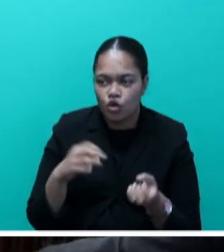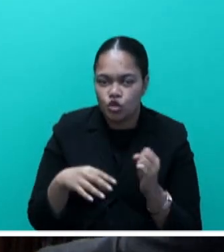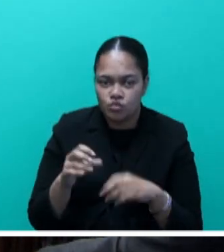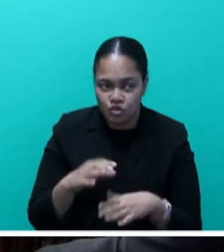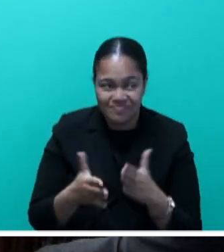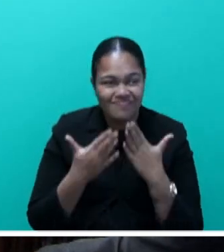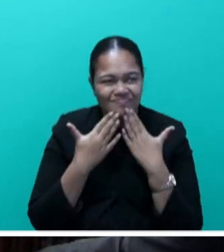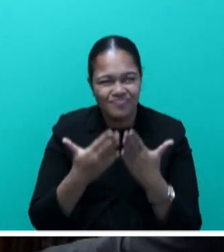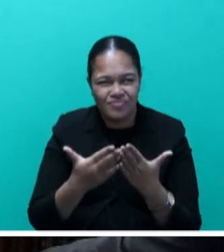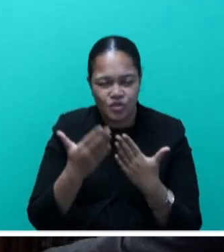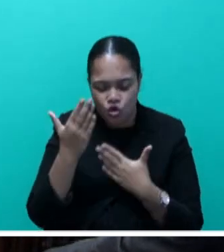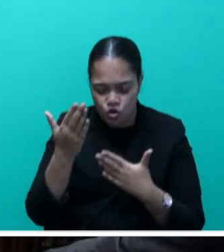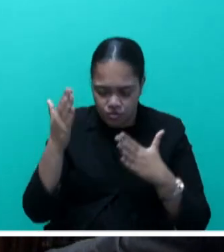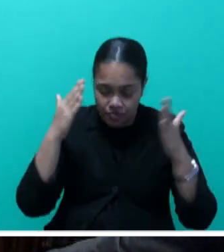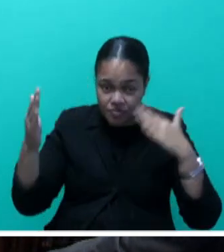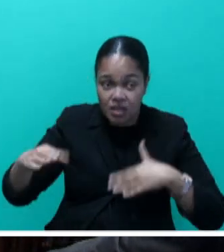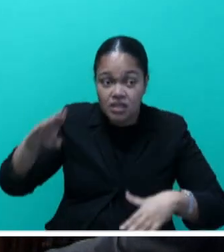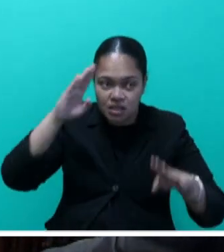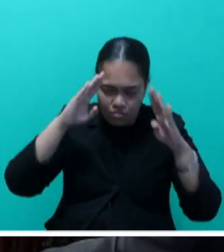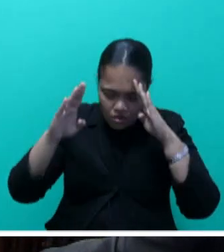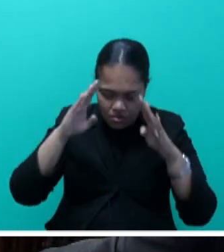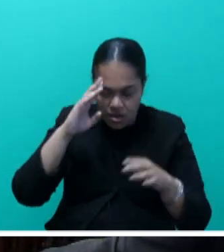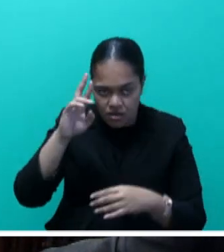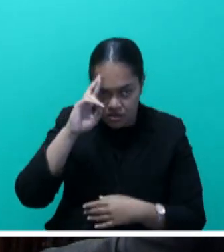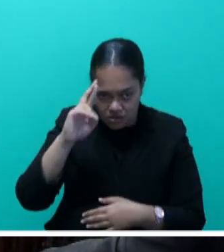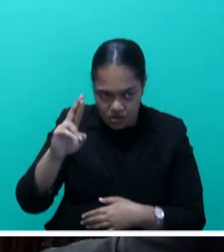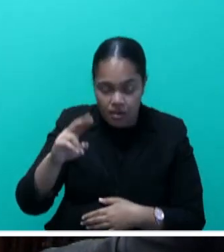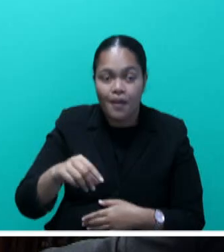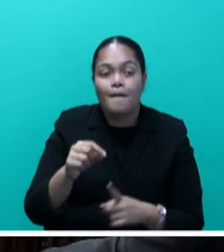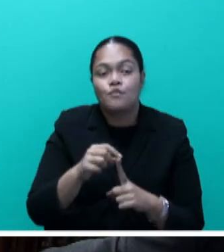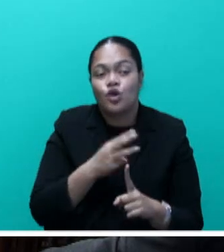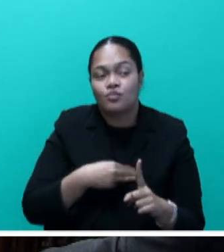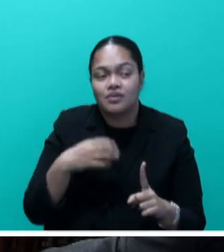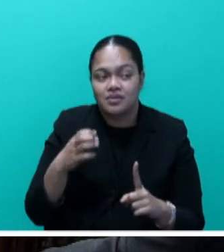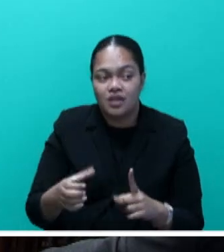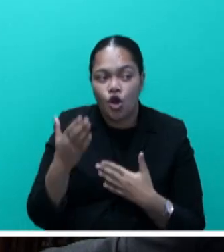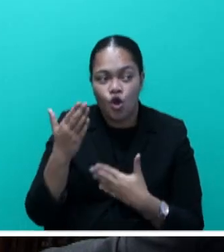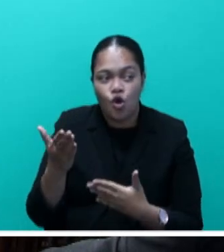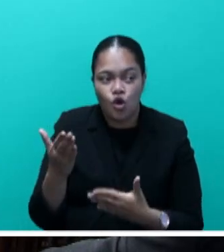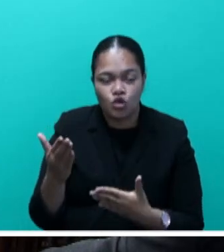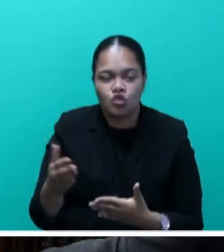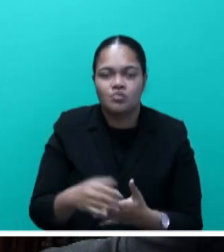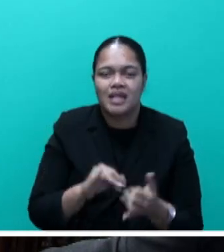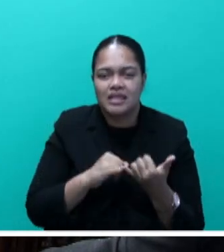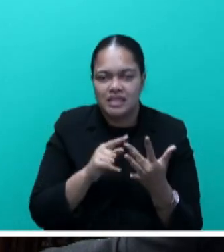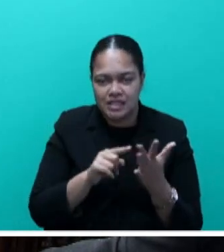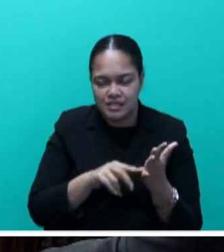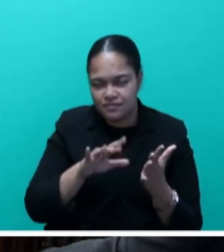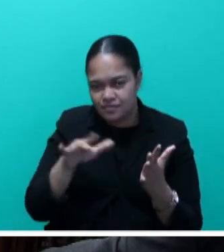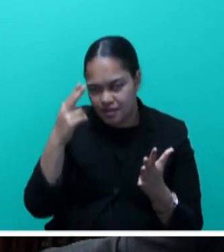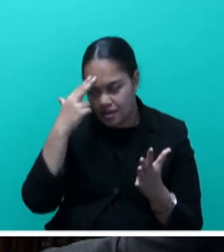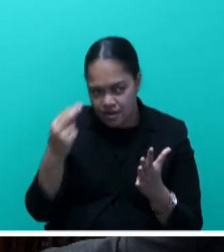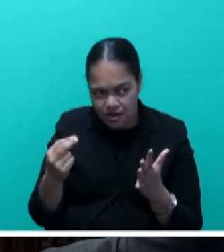Thank you, Honourable Speaker Nisambule Nakasakasa. The Prime Minister, Honourable Sitiveni Lingamamanda Rambuka, Honourable